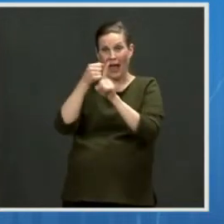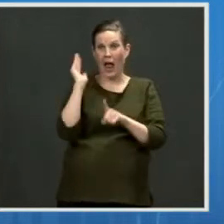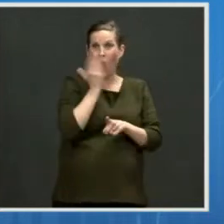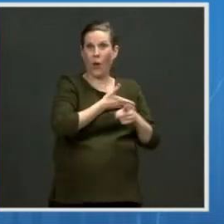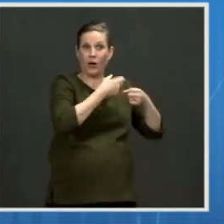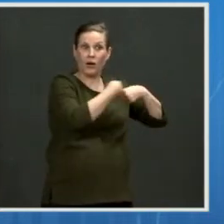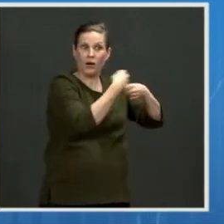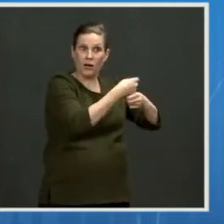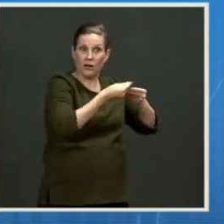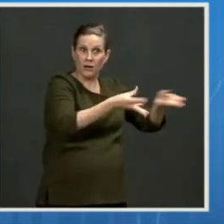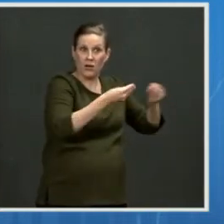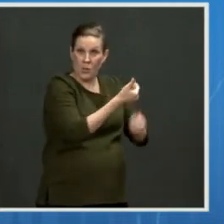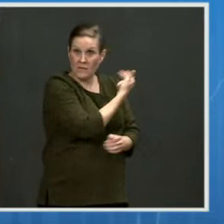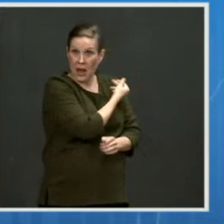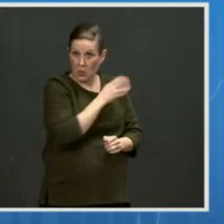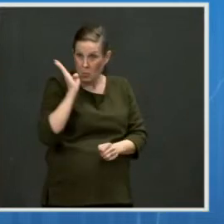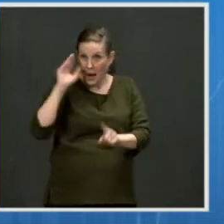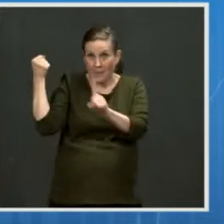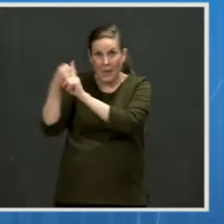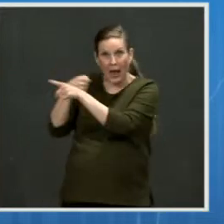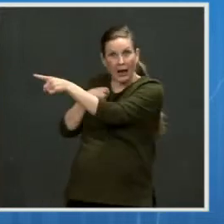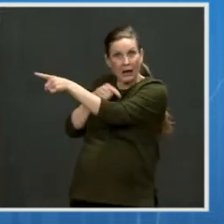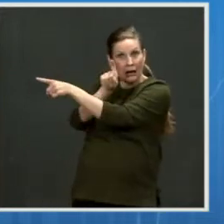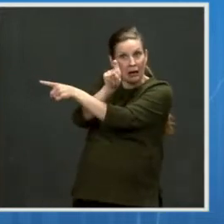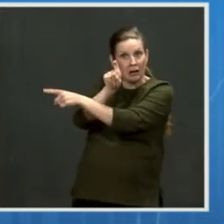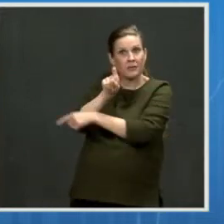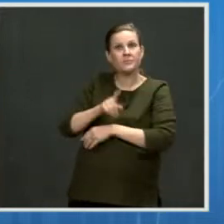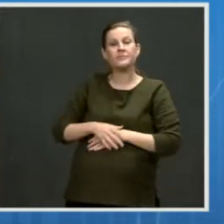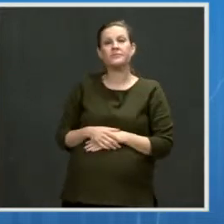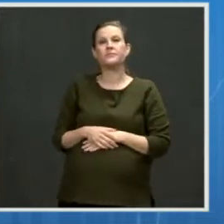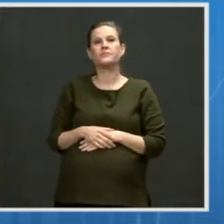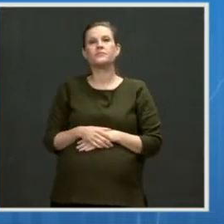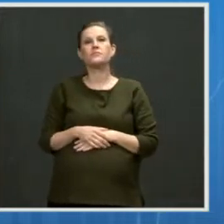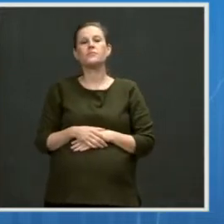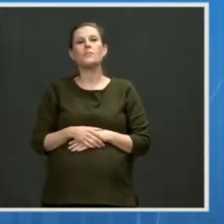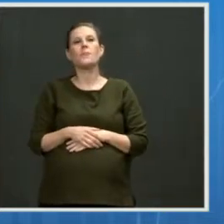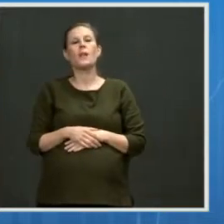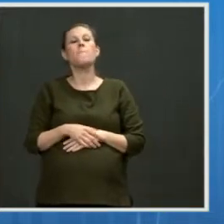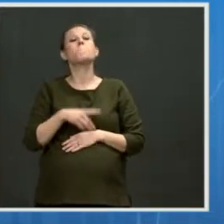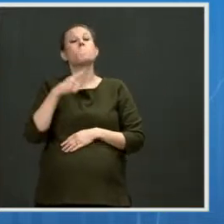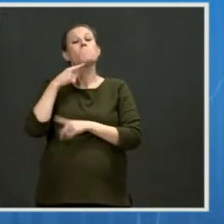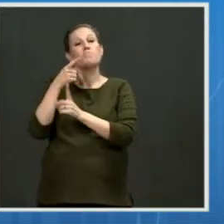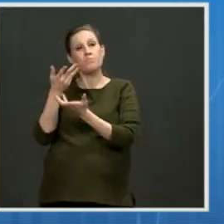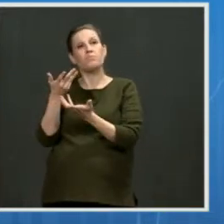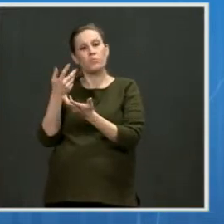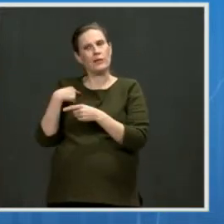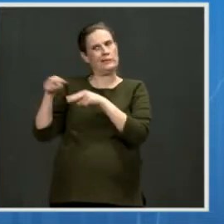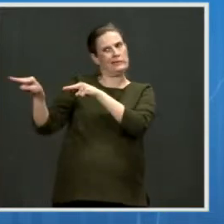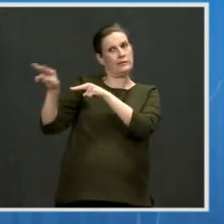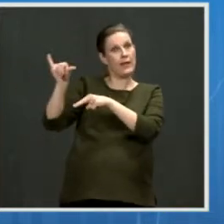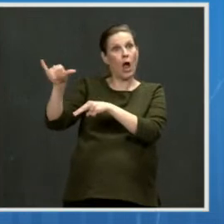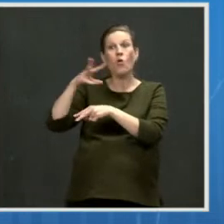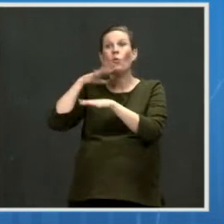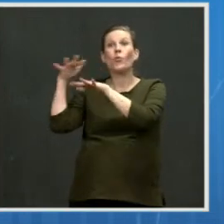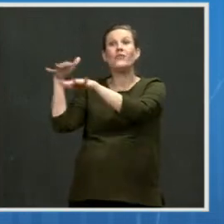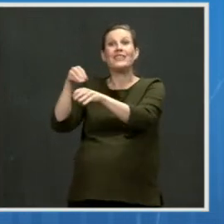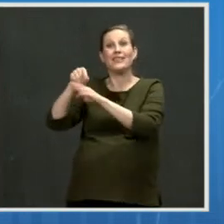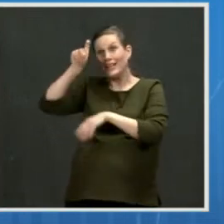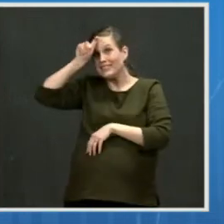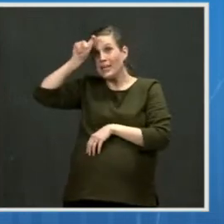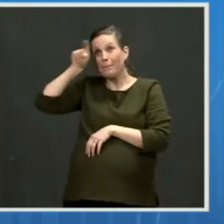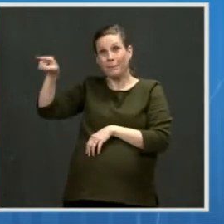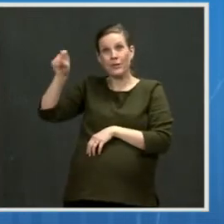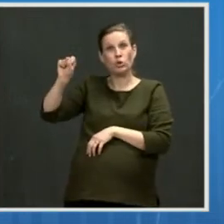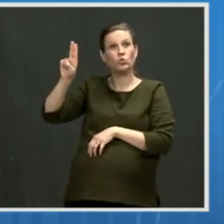that? Yeah. What I will say is we're watching, obviously, the cases by